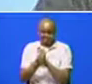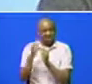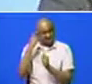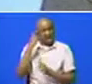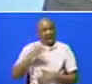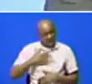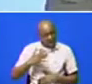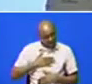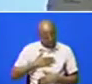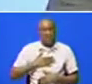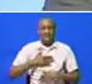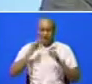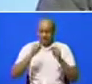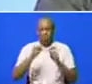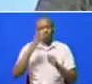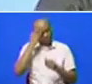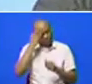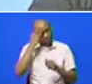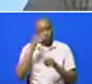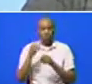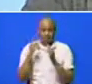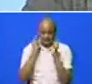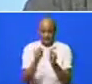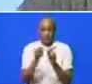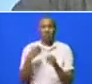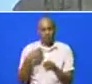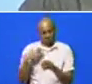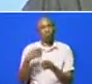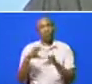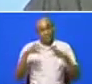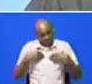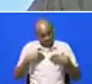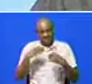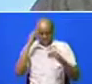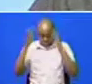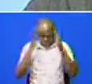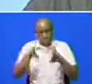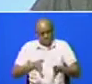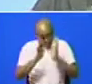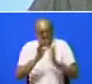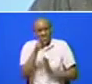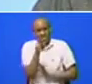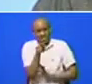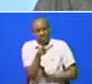and the ability or the willingness to move to something that is new, innovative, and